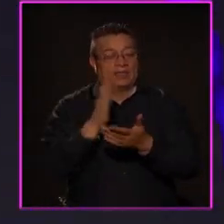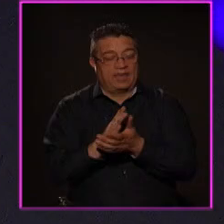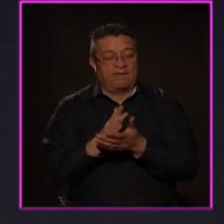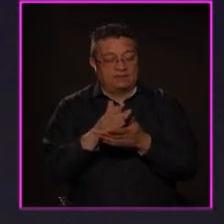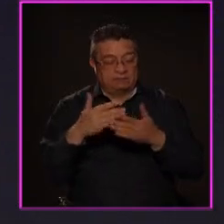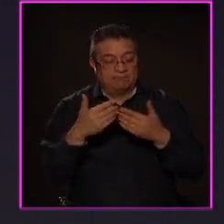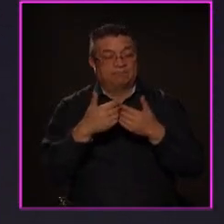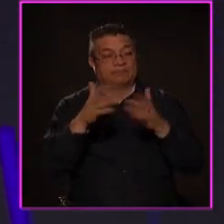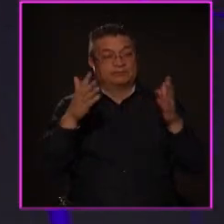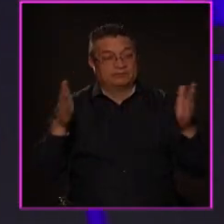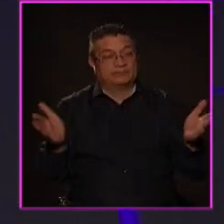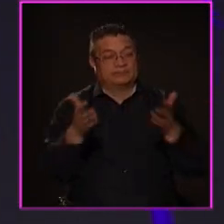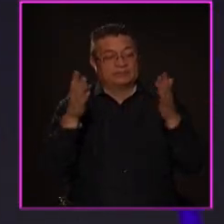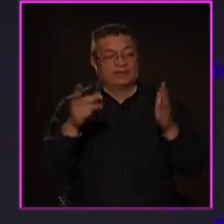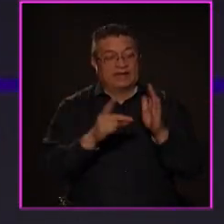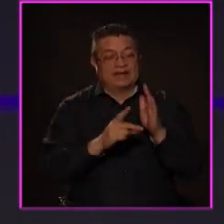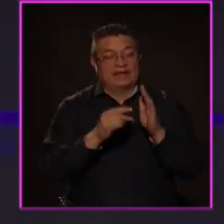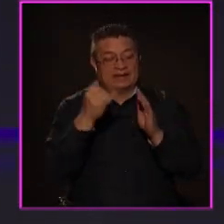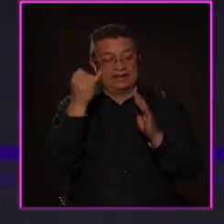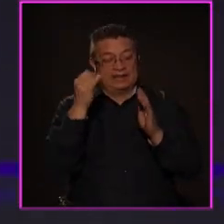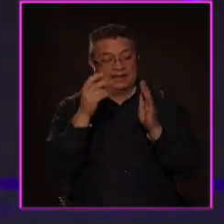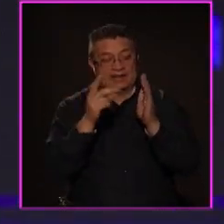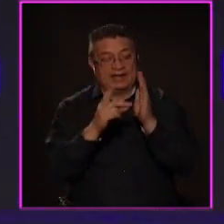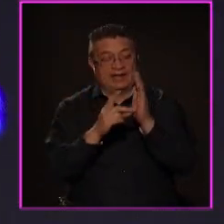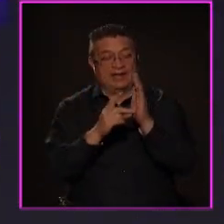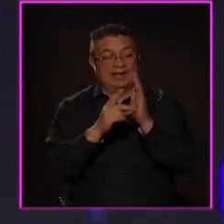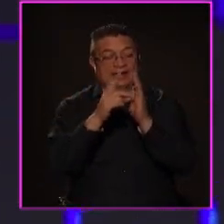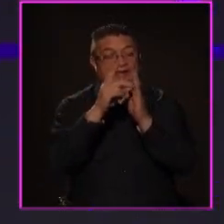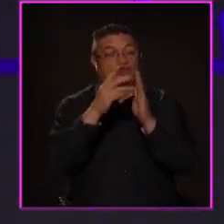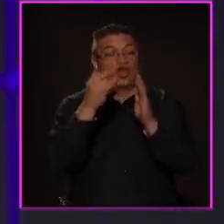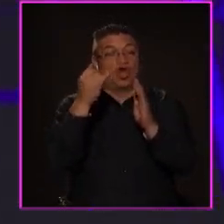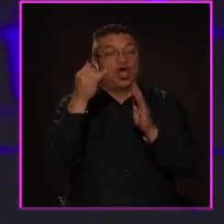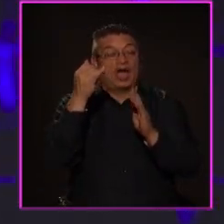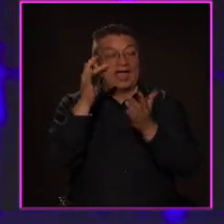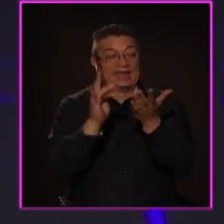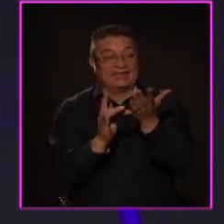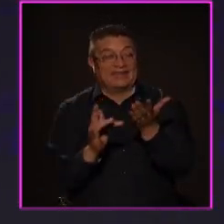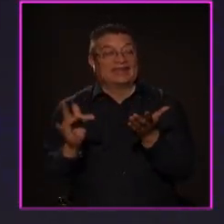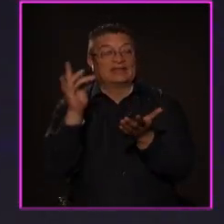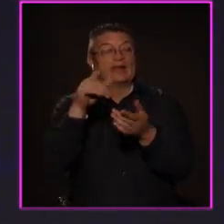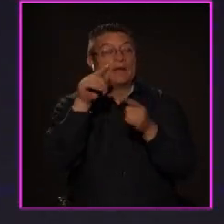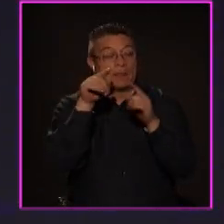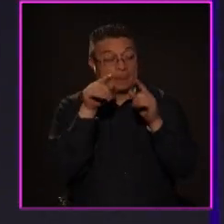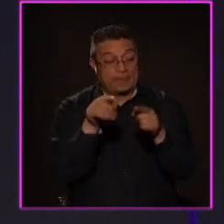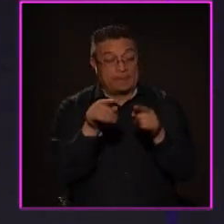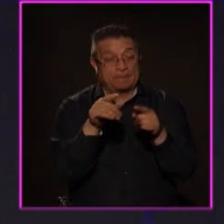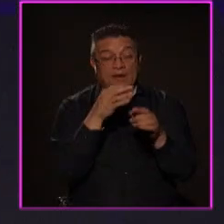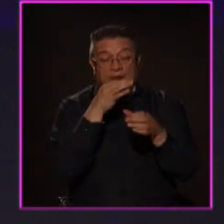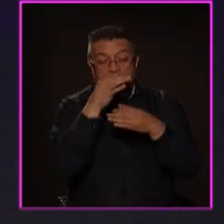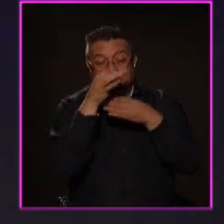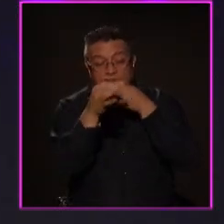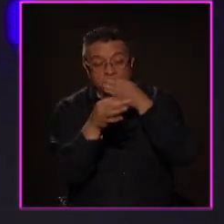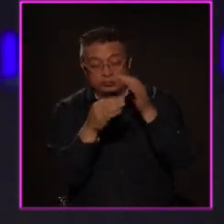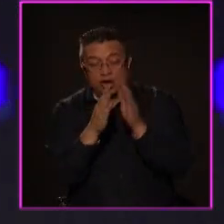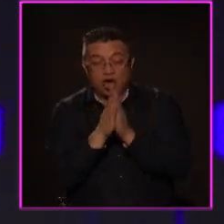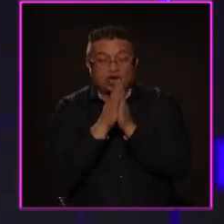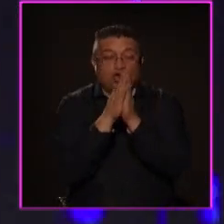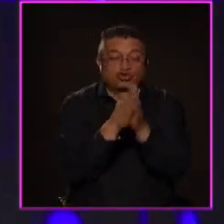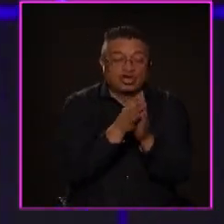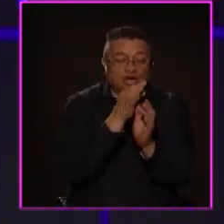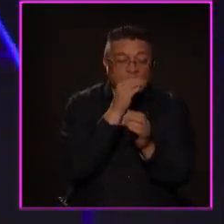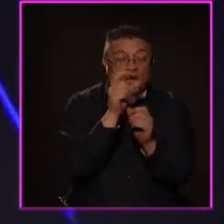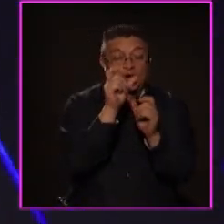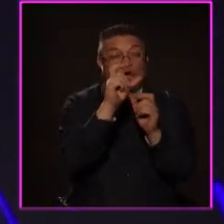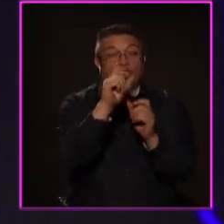involved with. But the problem is that these recommendations and codes and so on, they list very abstract